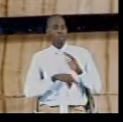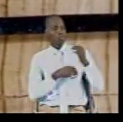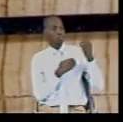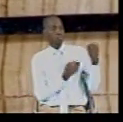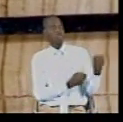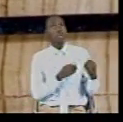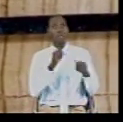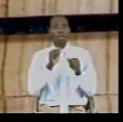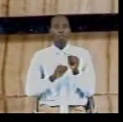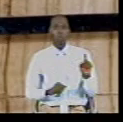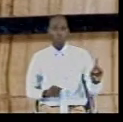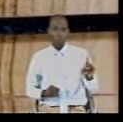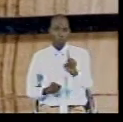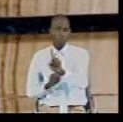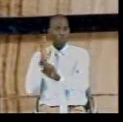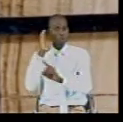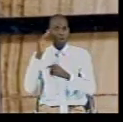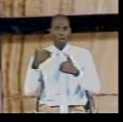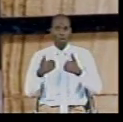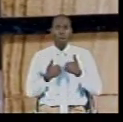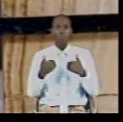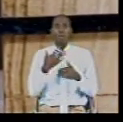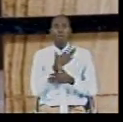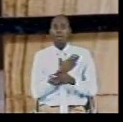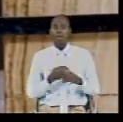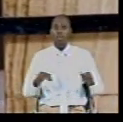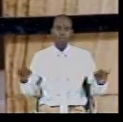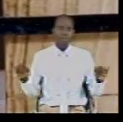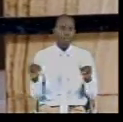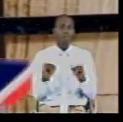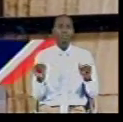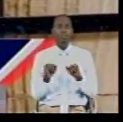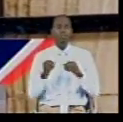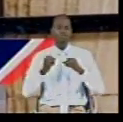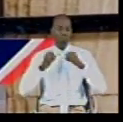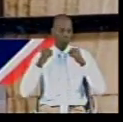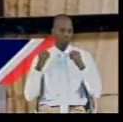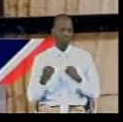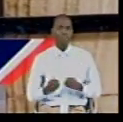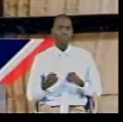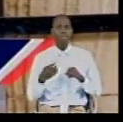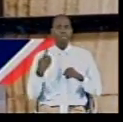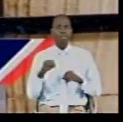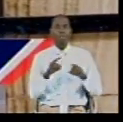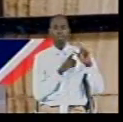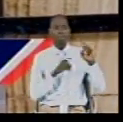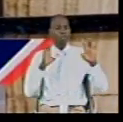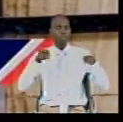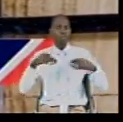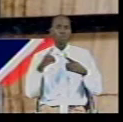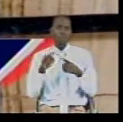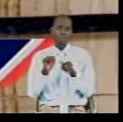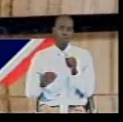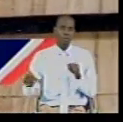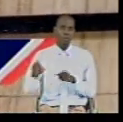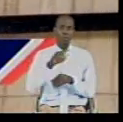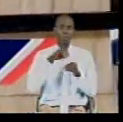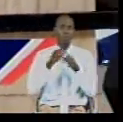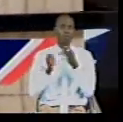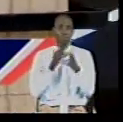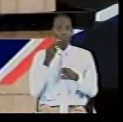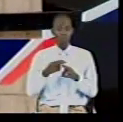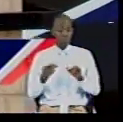will have, and the same steadfastness every one of us will have in Jesus' name. He said,